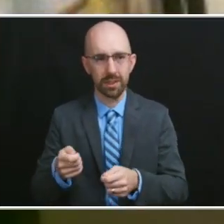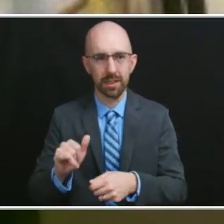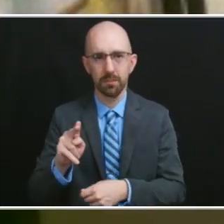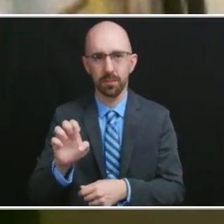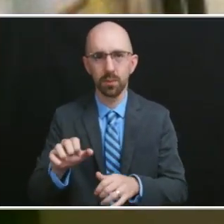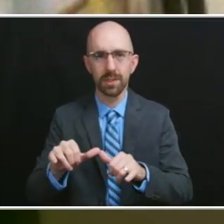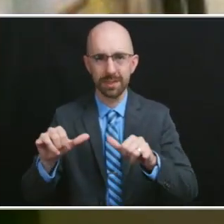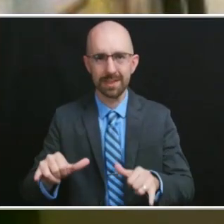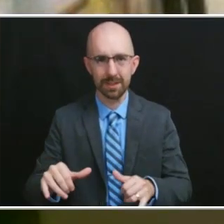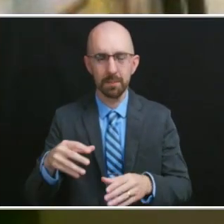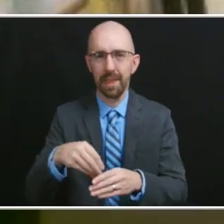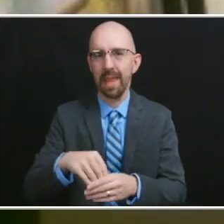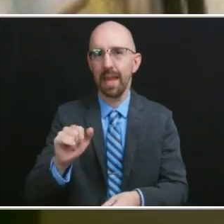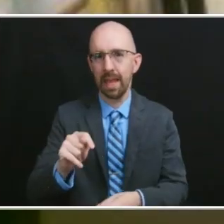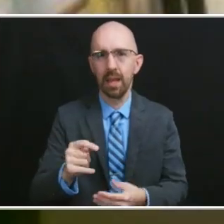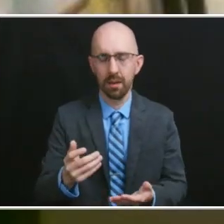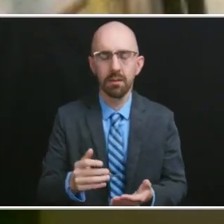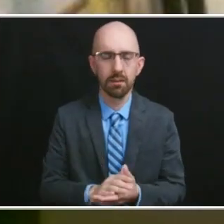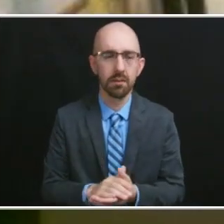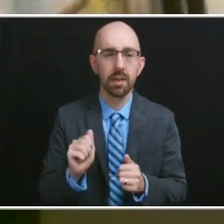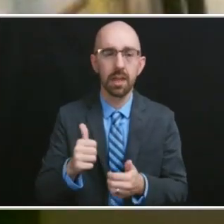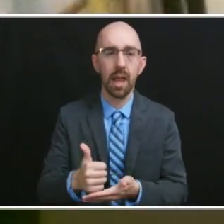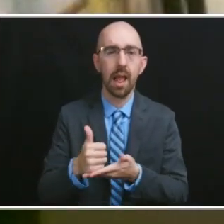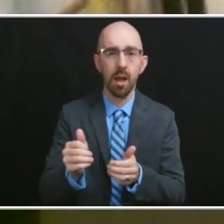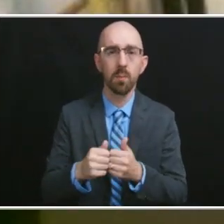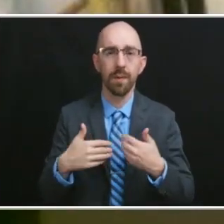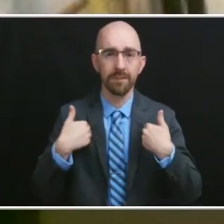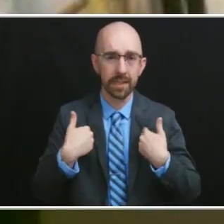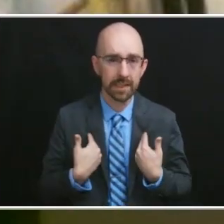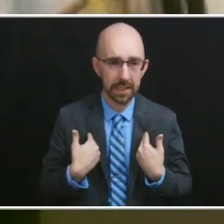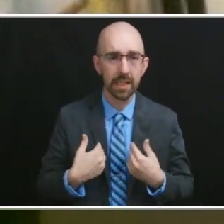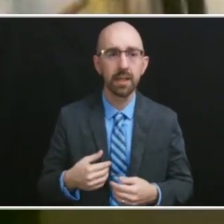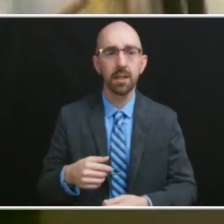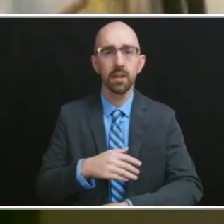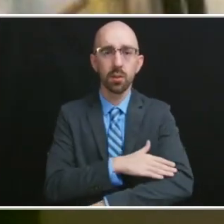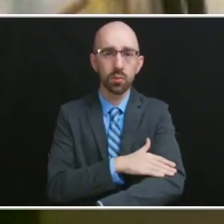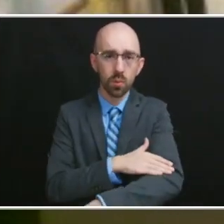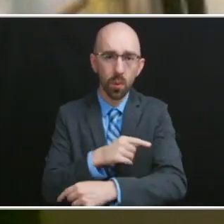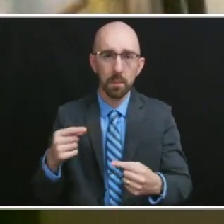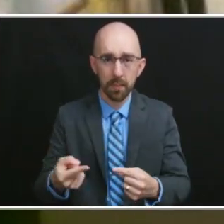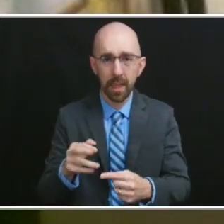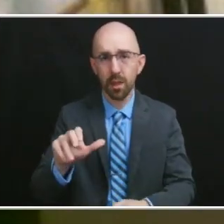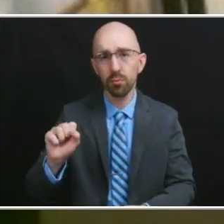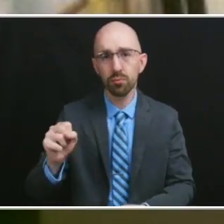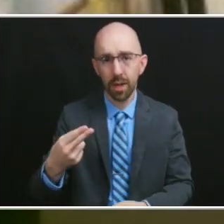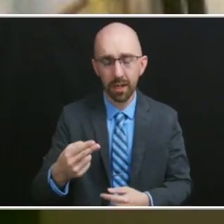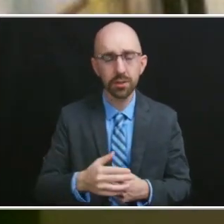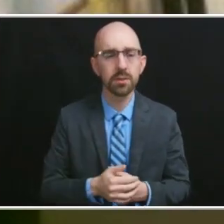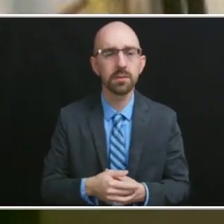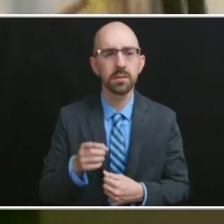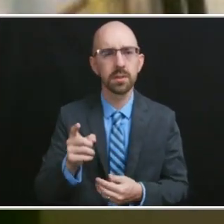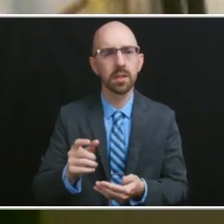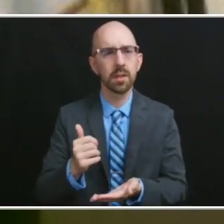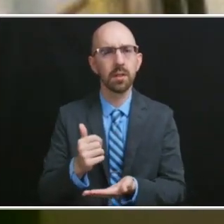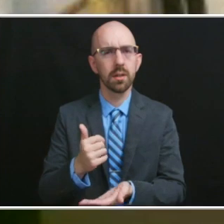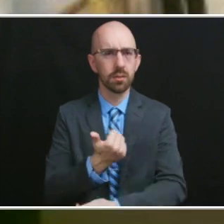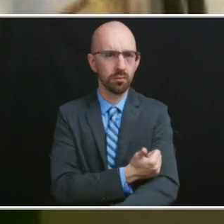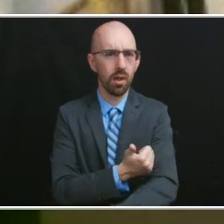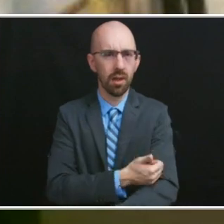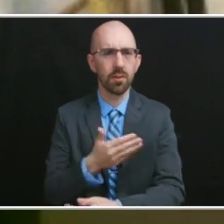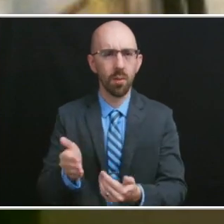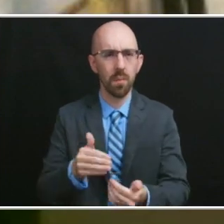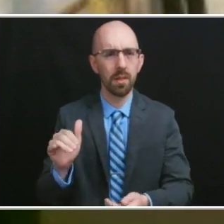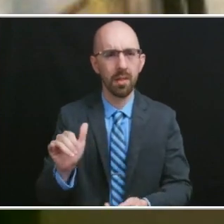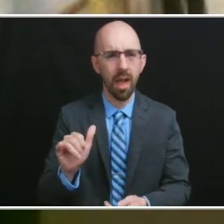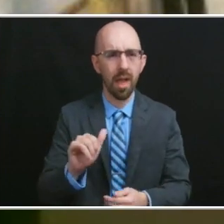altering properties. It can help with fatigue. It can help with joint pain, rashes. With this drug, it sort of like tamps down